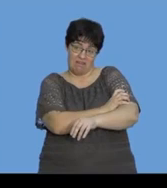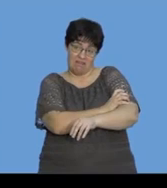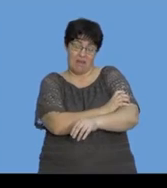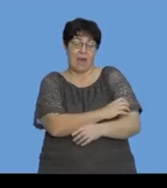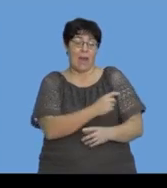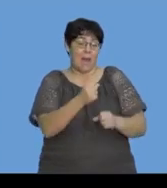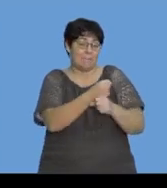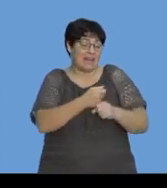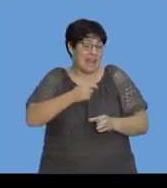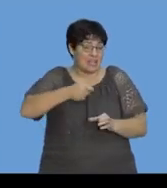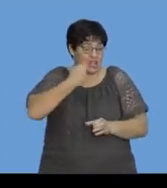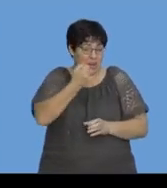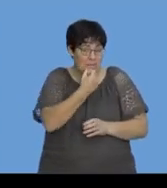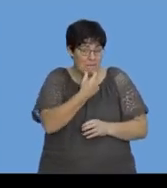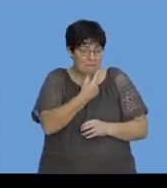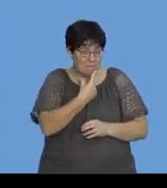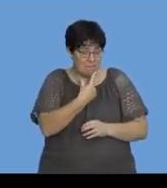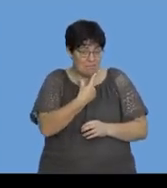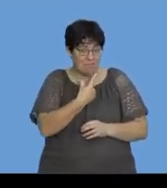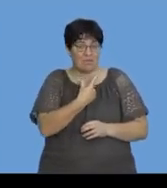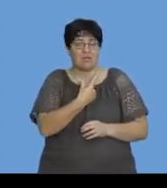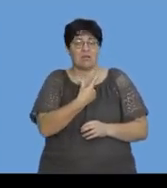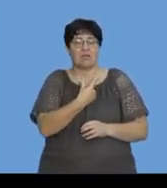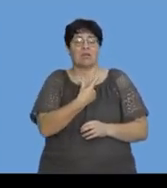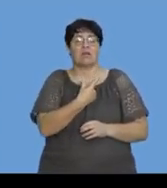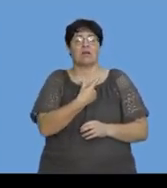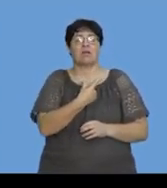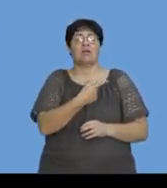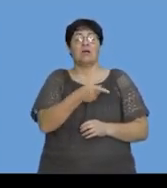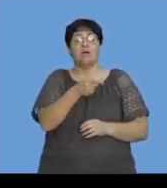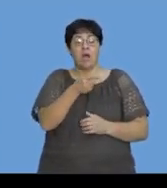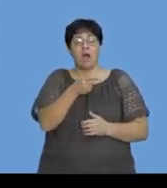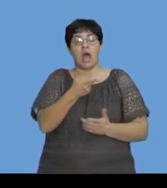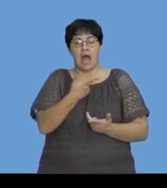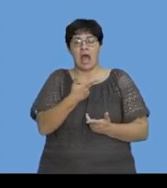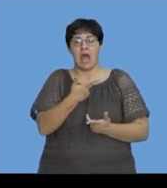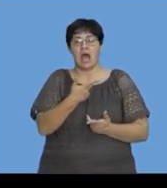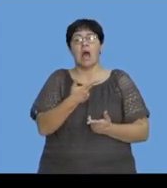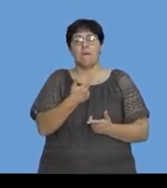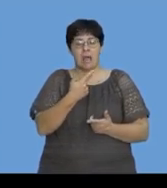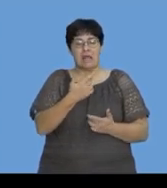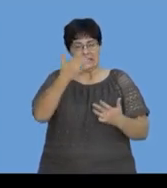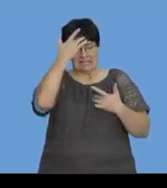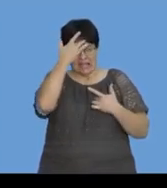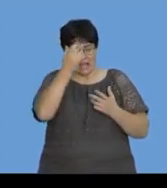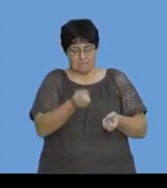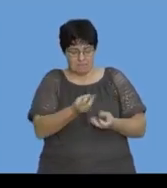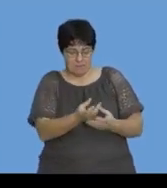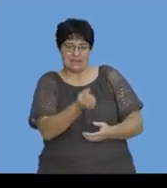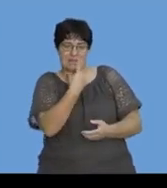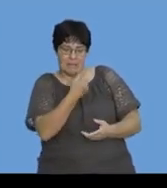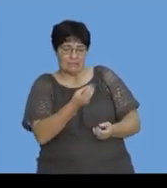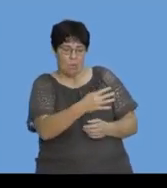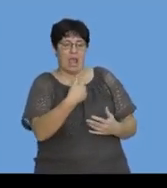question. Explain why blood pressure medication may be used as a